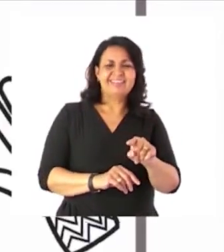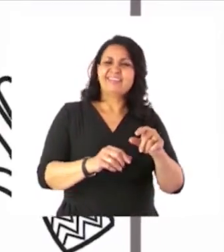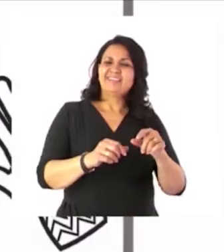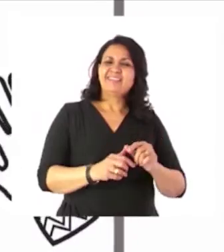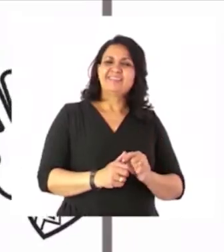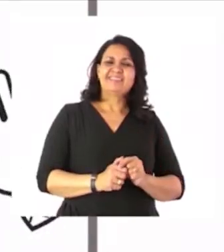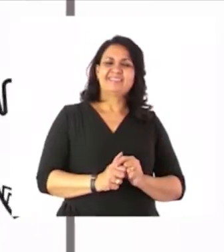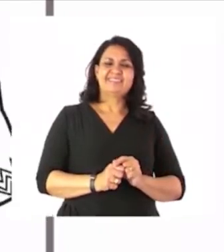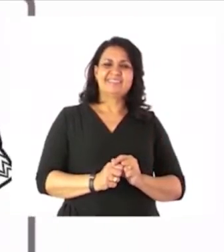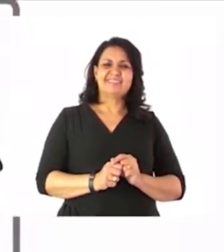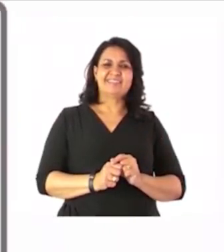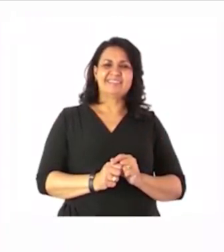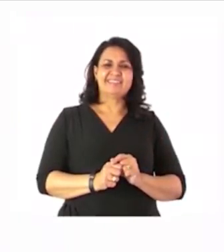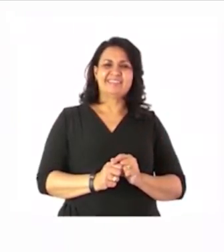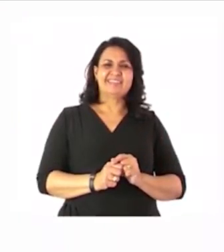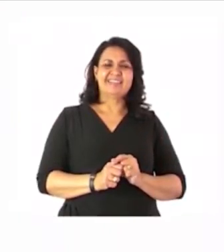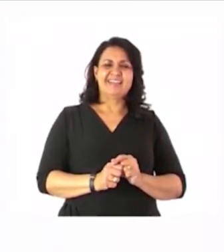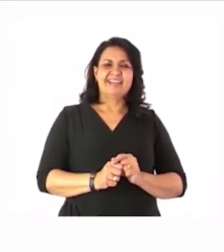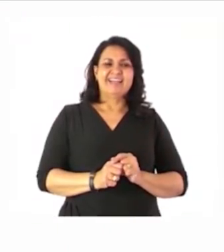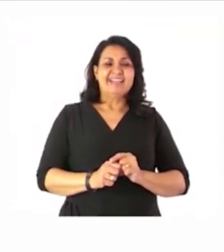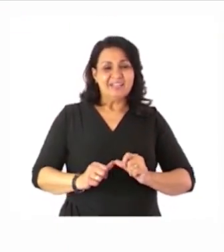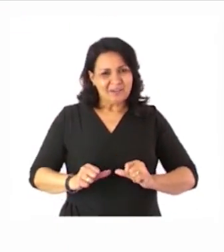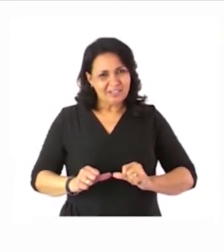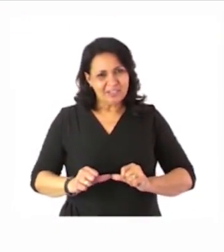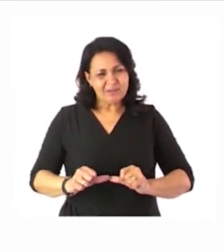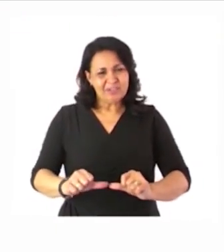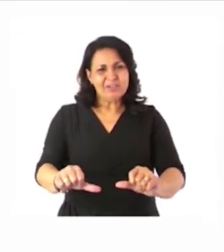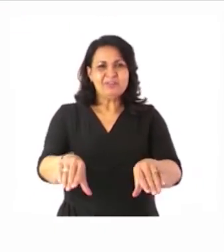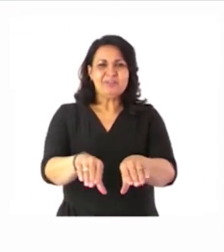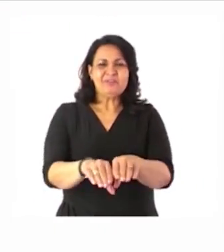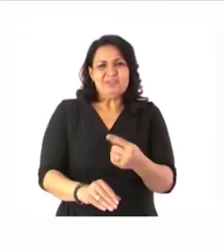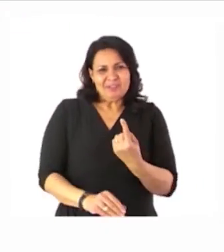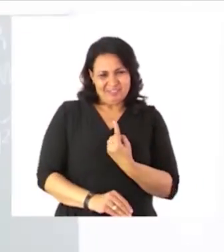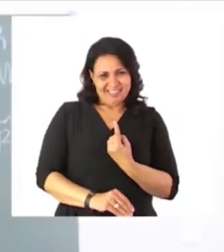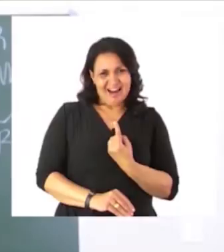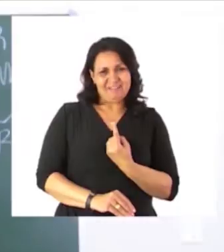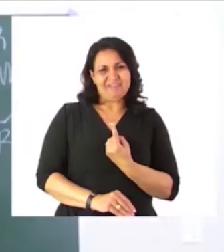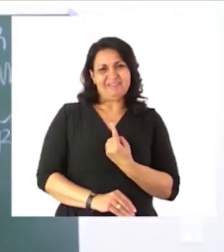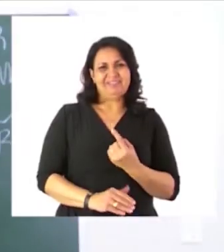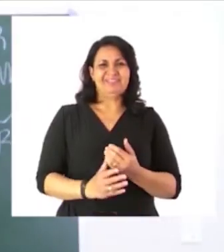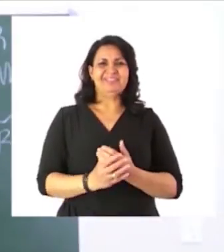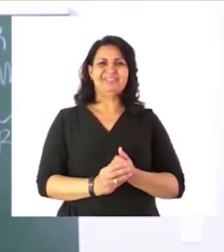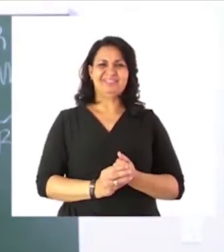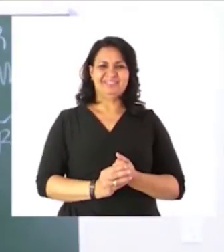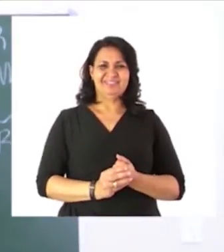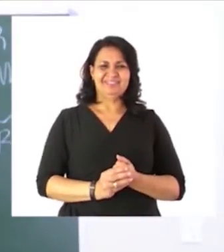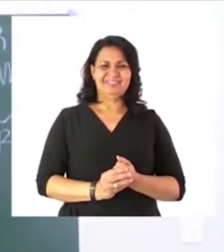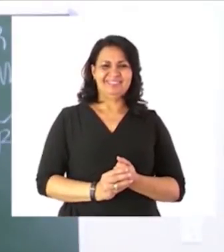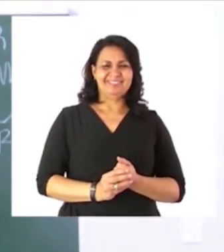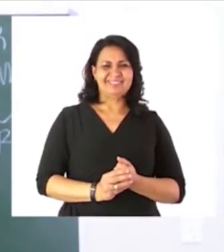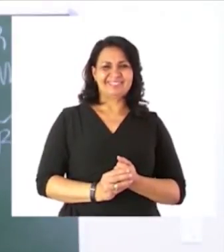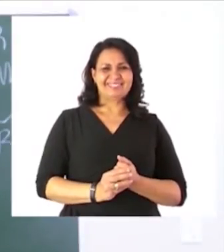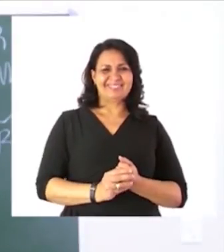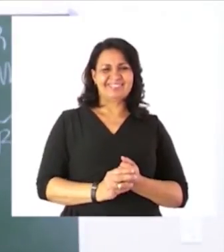are so excited i'm going to leave the rest of the pictures for you to do all by yourself i know you